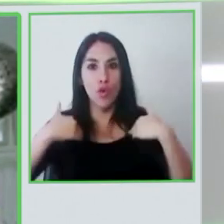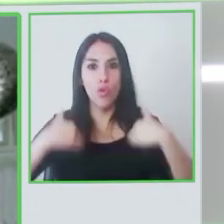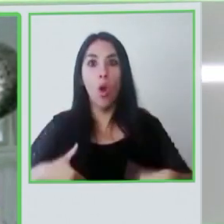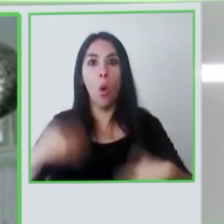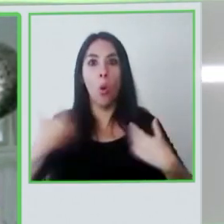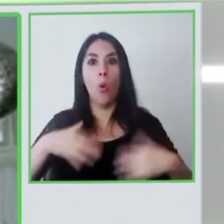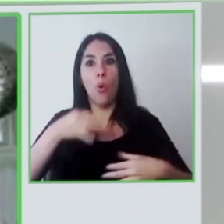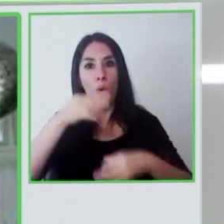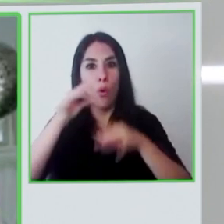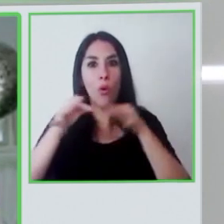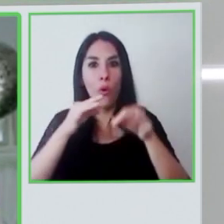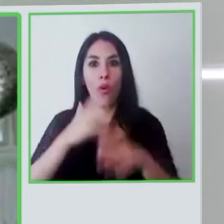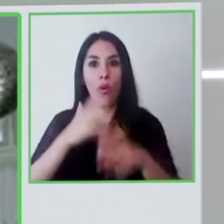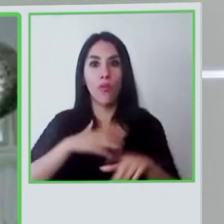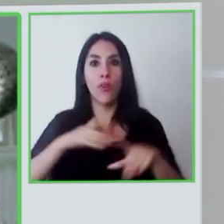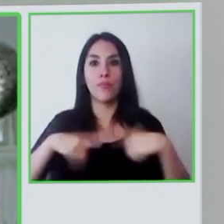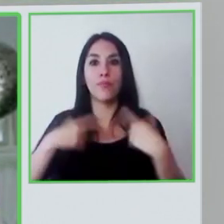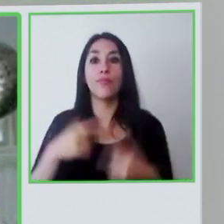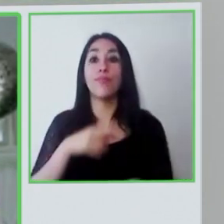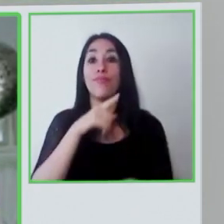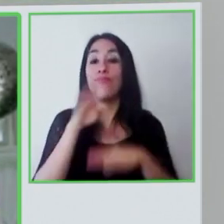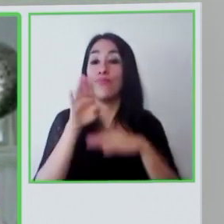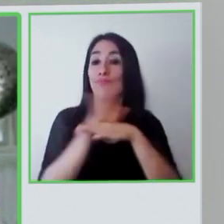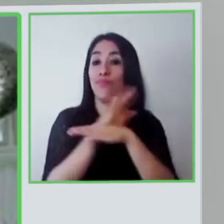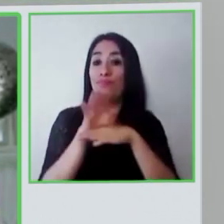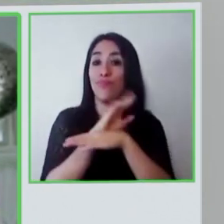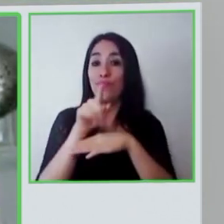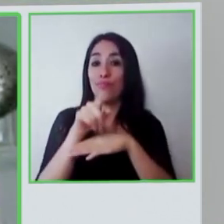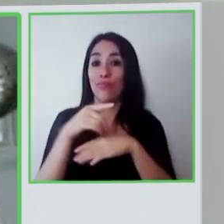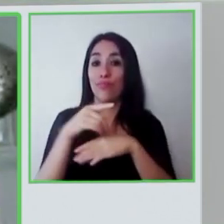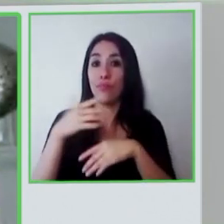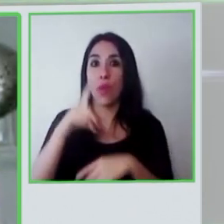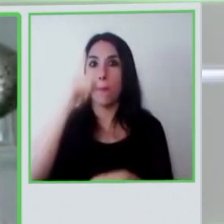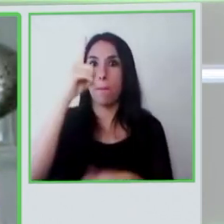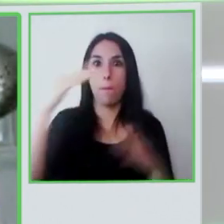incredible success from the morning to the night. The company had